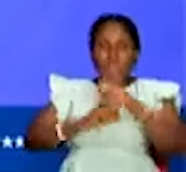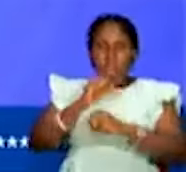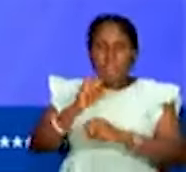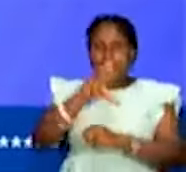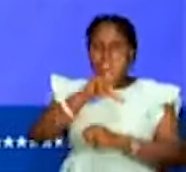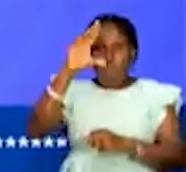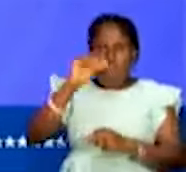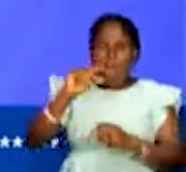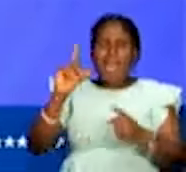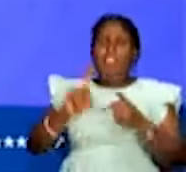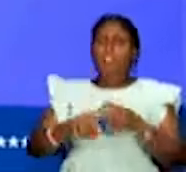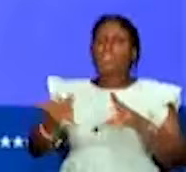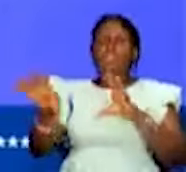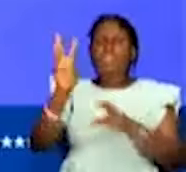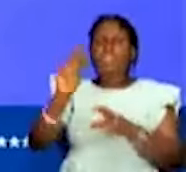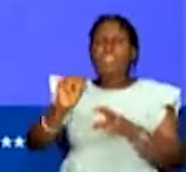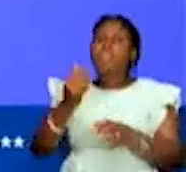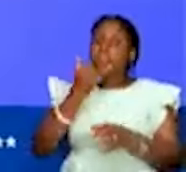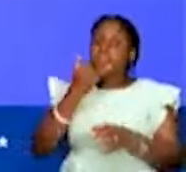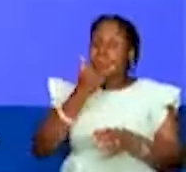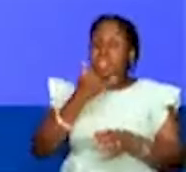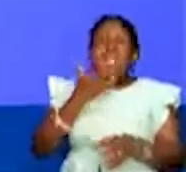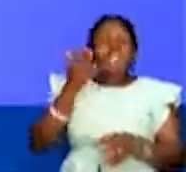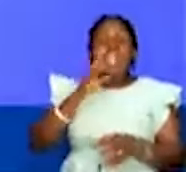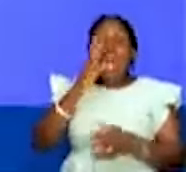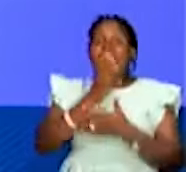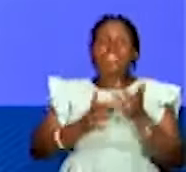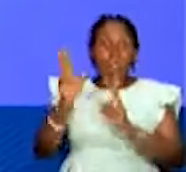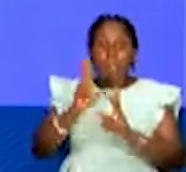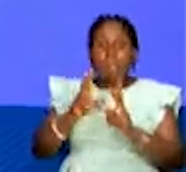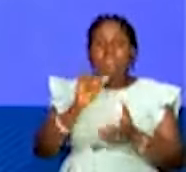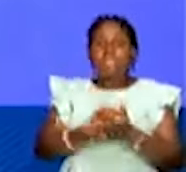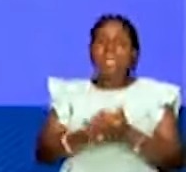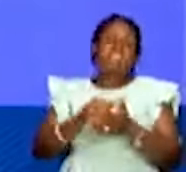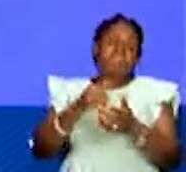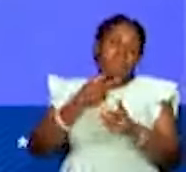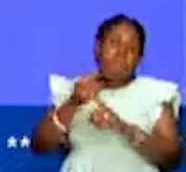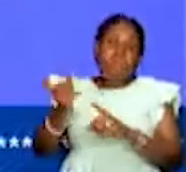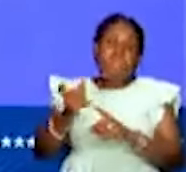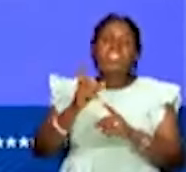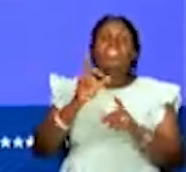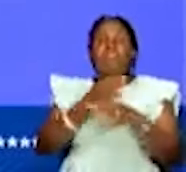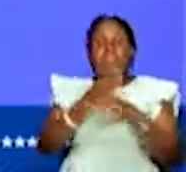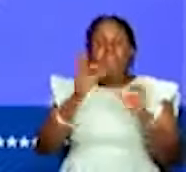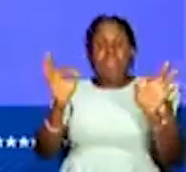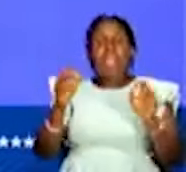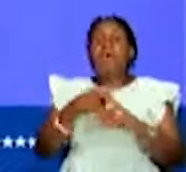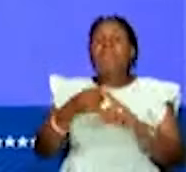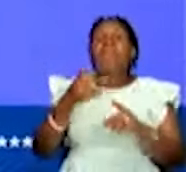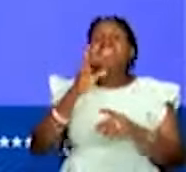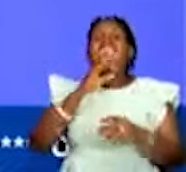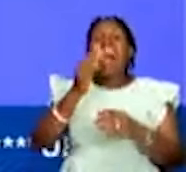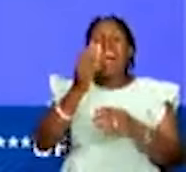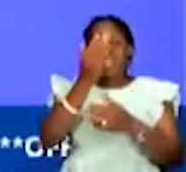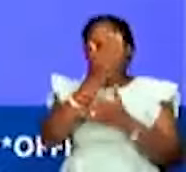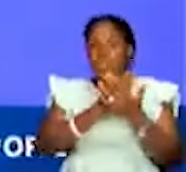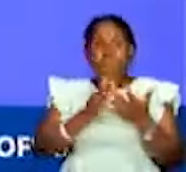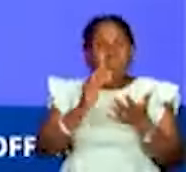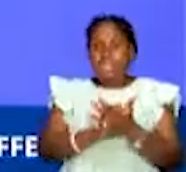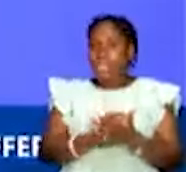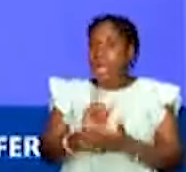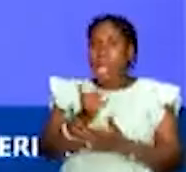all wrong. There are people you can hurt and go free, but there are some them immune by the jealousy of God.